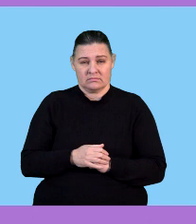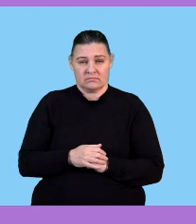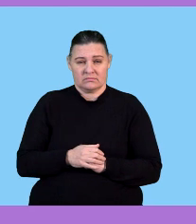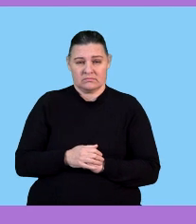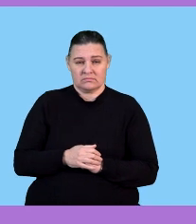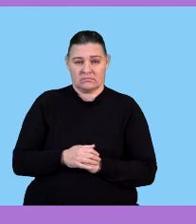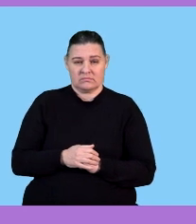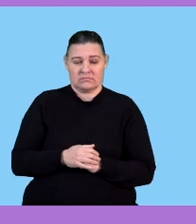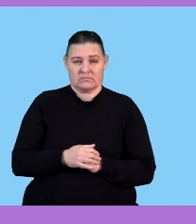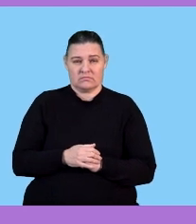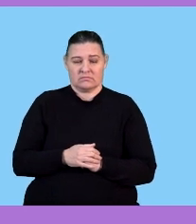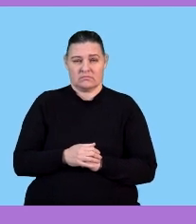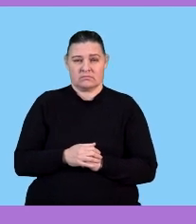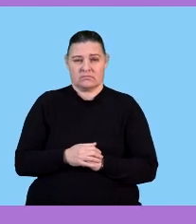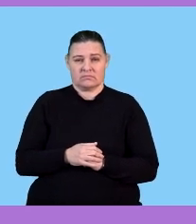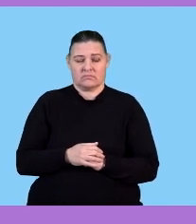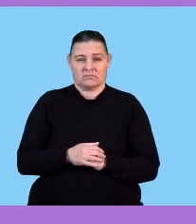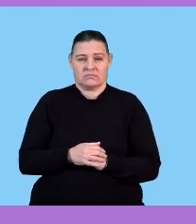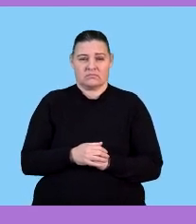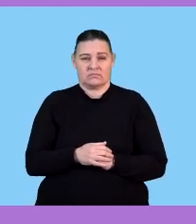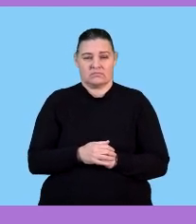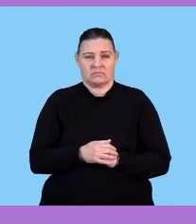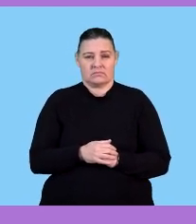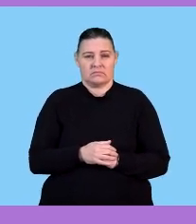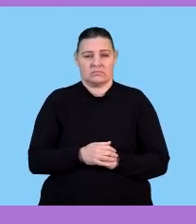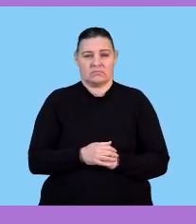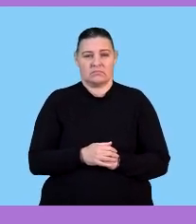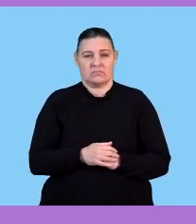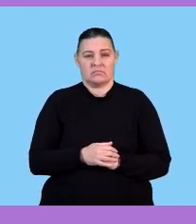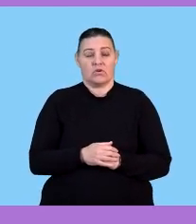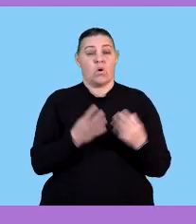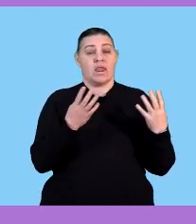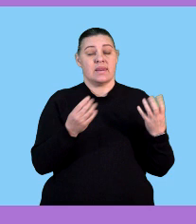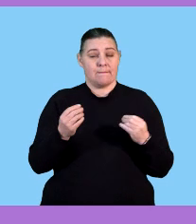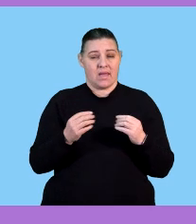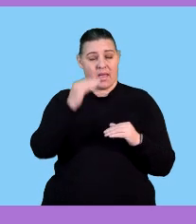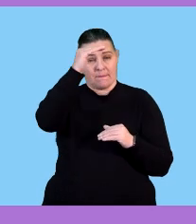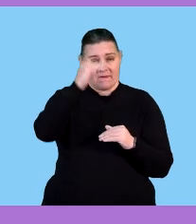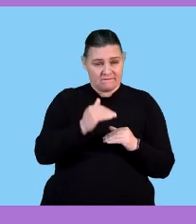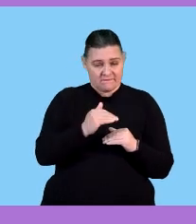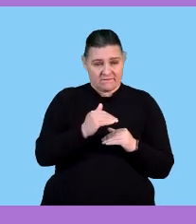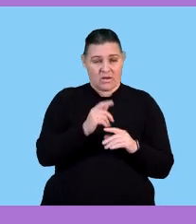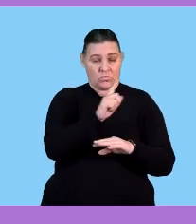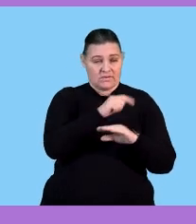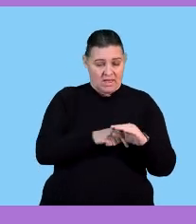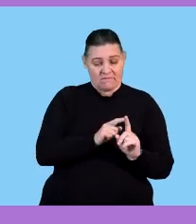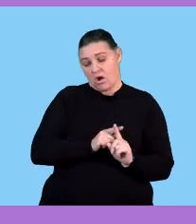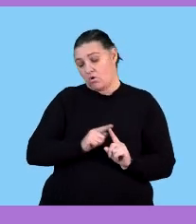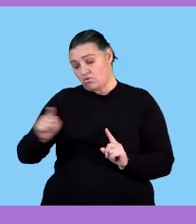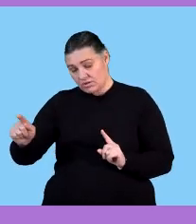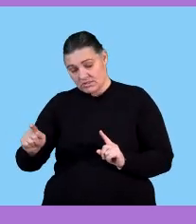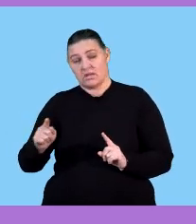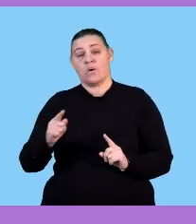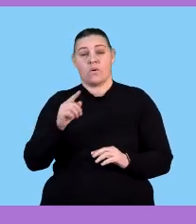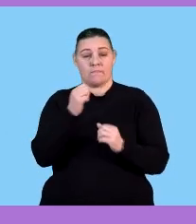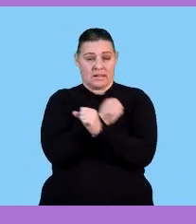so we now go on, all right, to numbers above each other we divide, numbers across